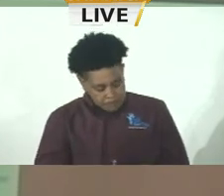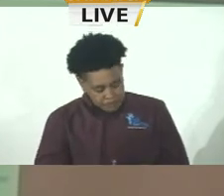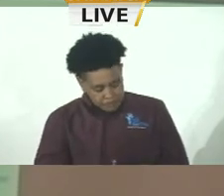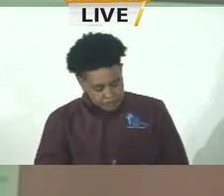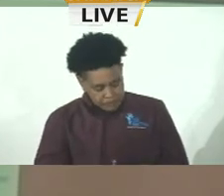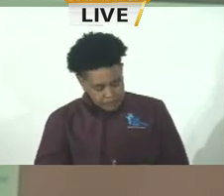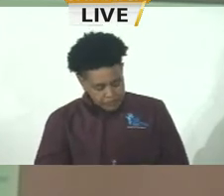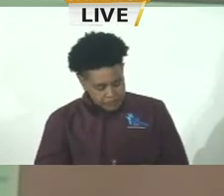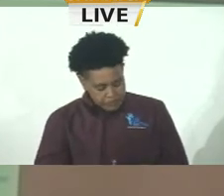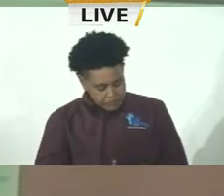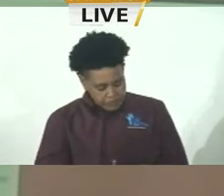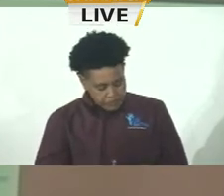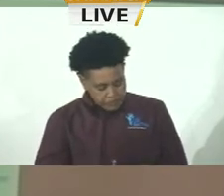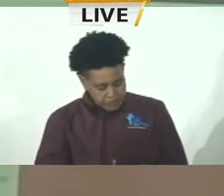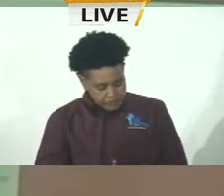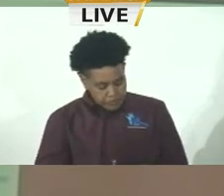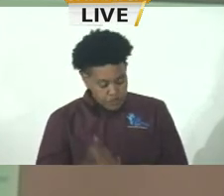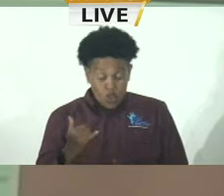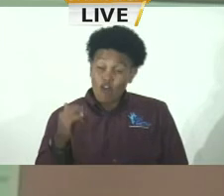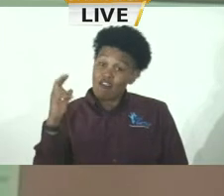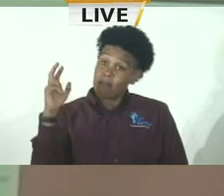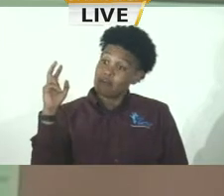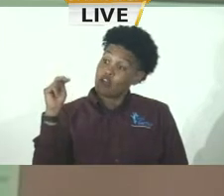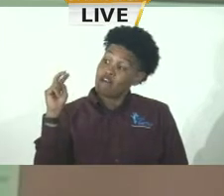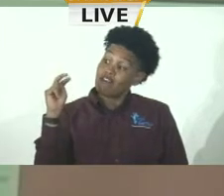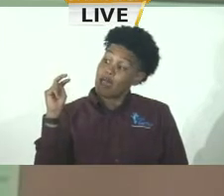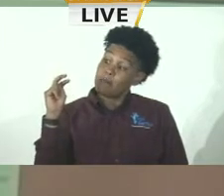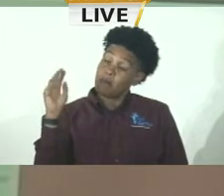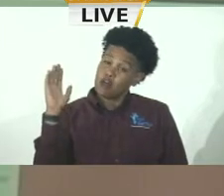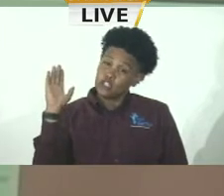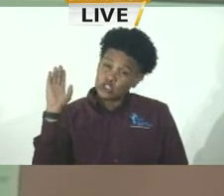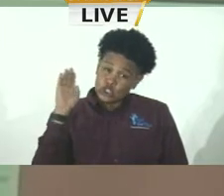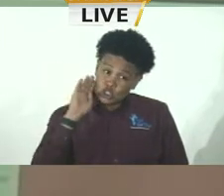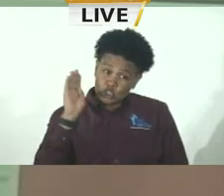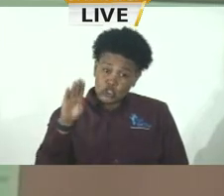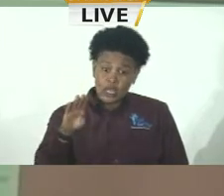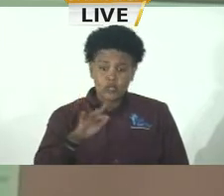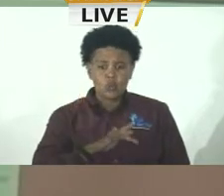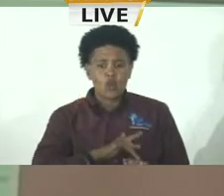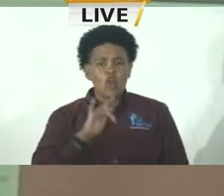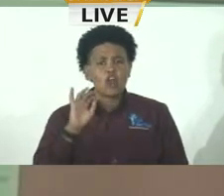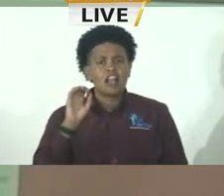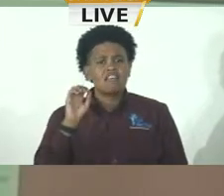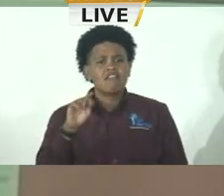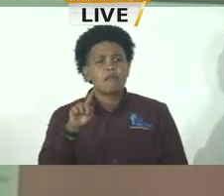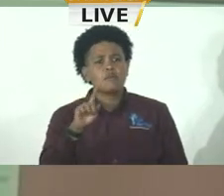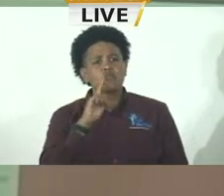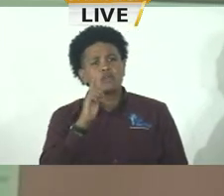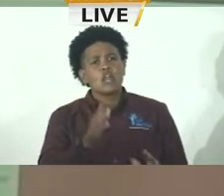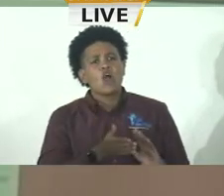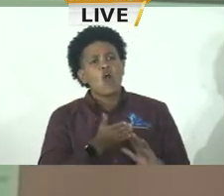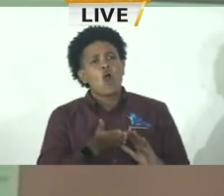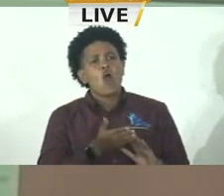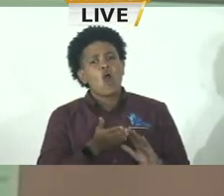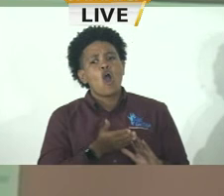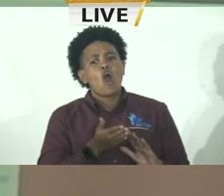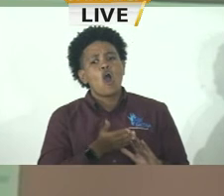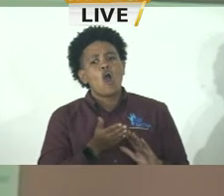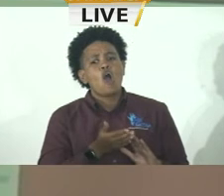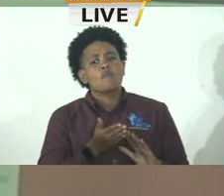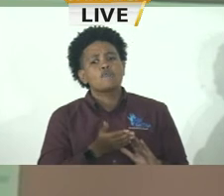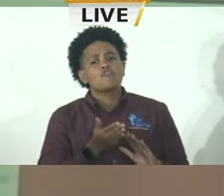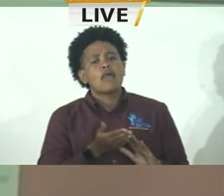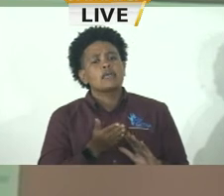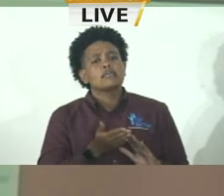no madam speaker from november until early february we were operating just